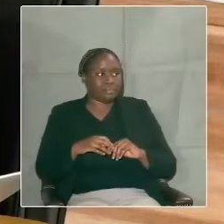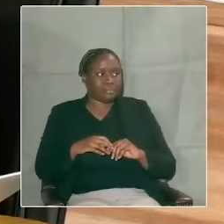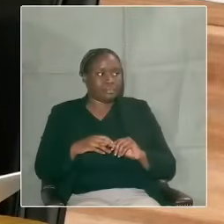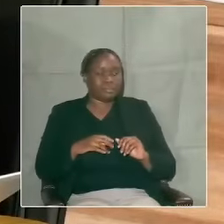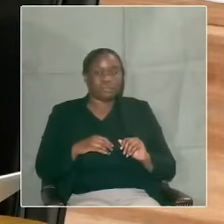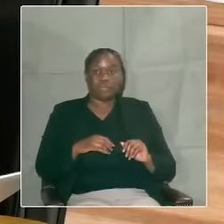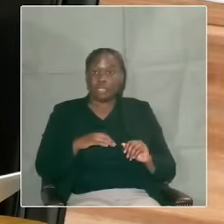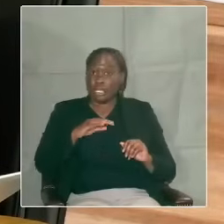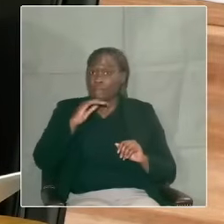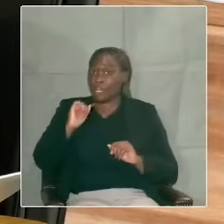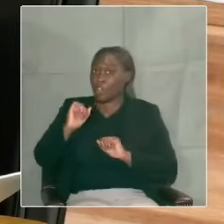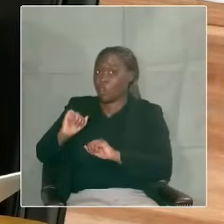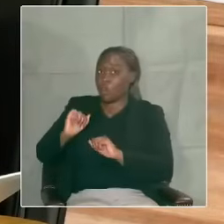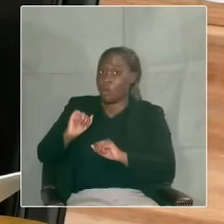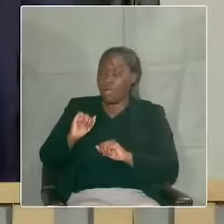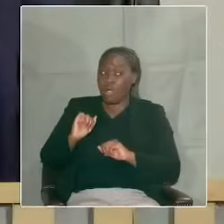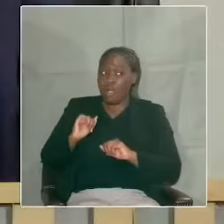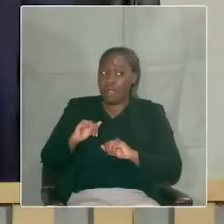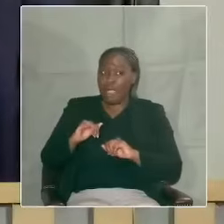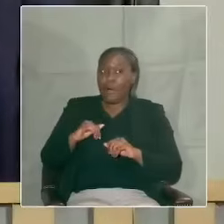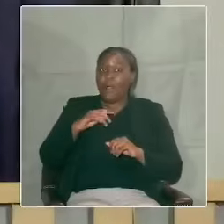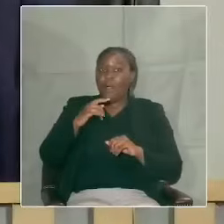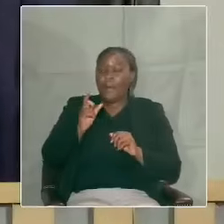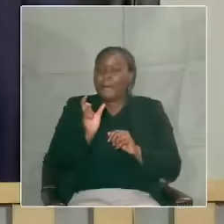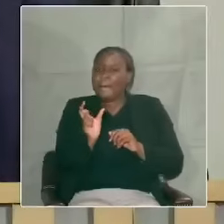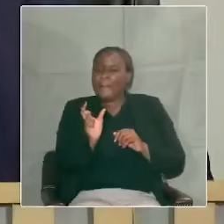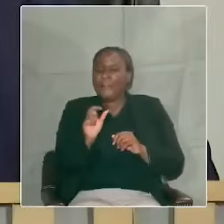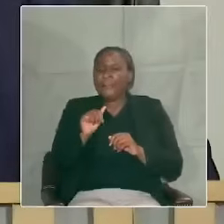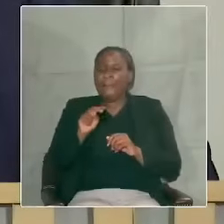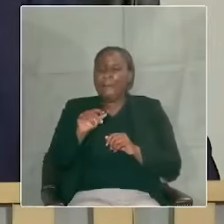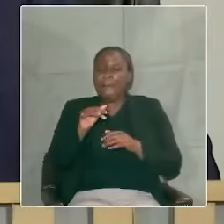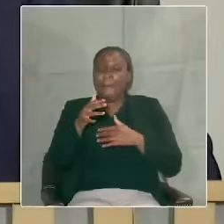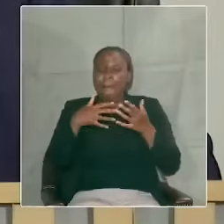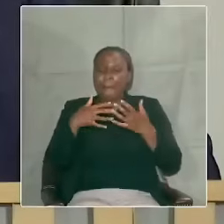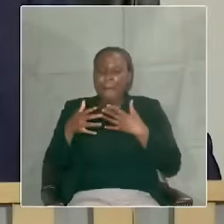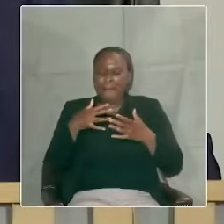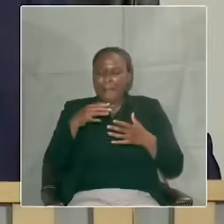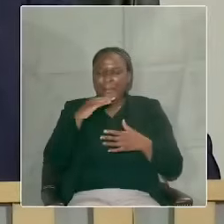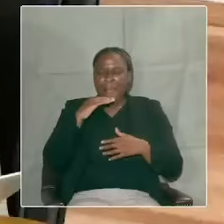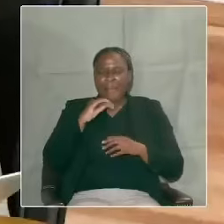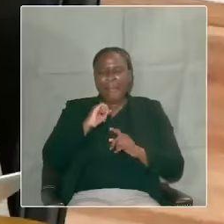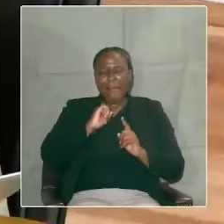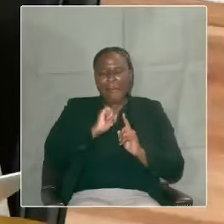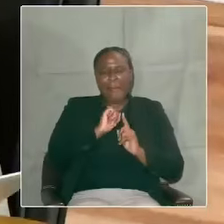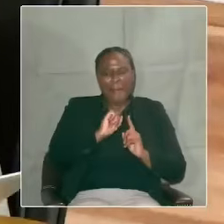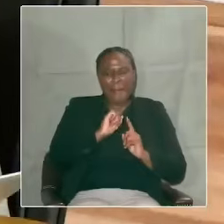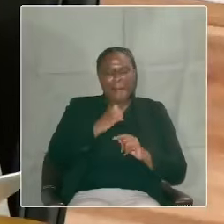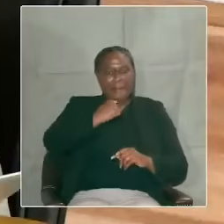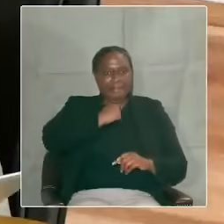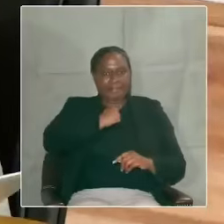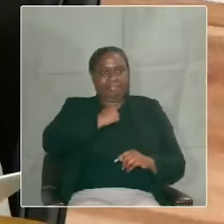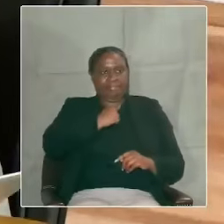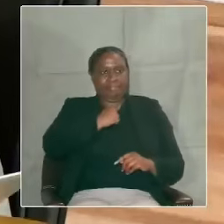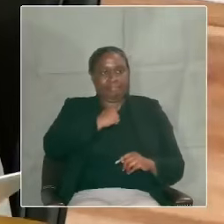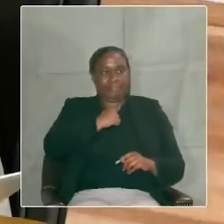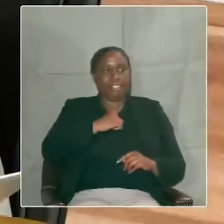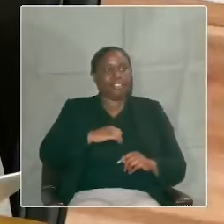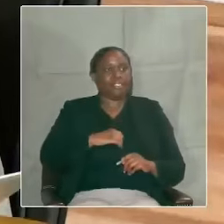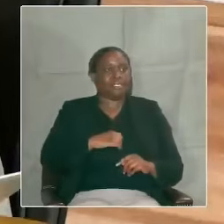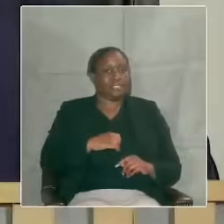advice? When I? You say, you said now any, but the statement says never sought my